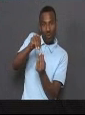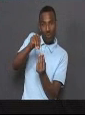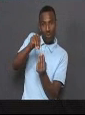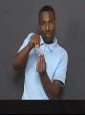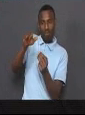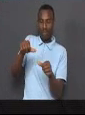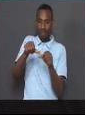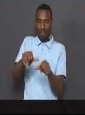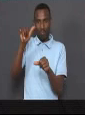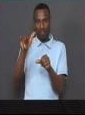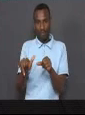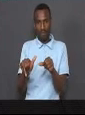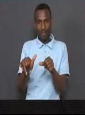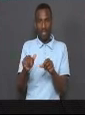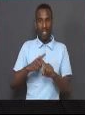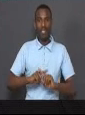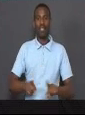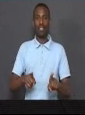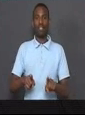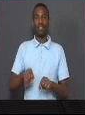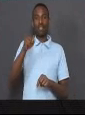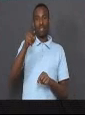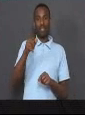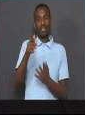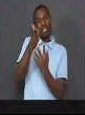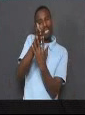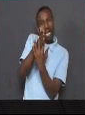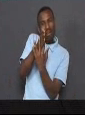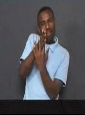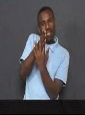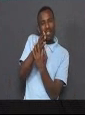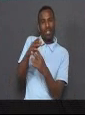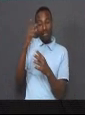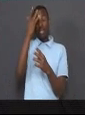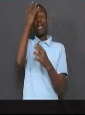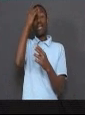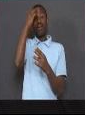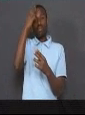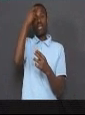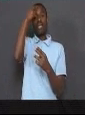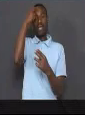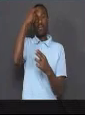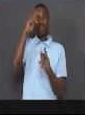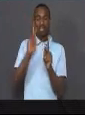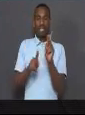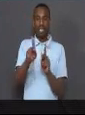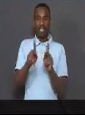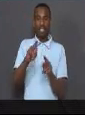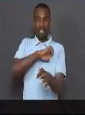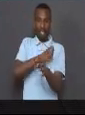stays constant, but the average random kinetic energy of the